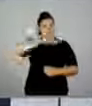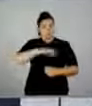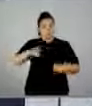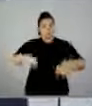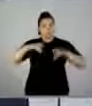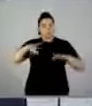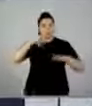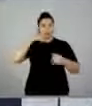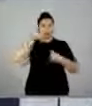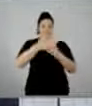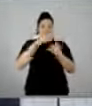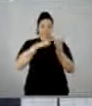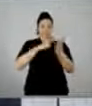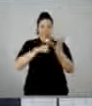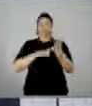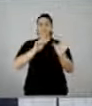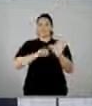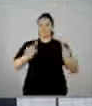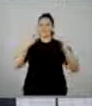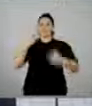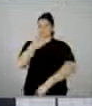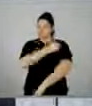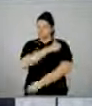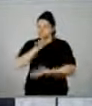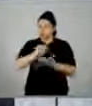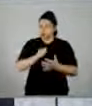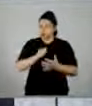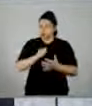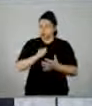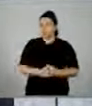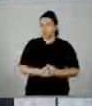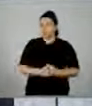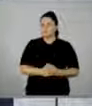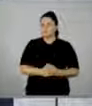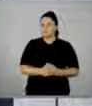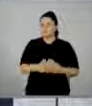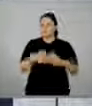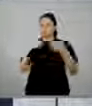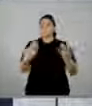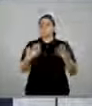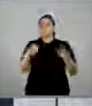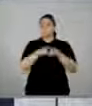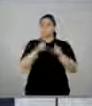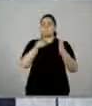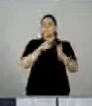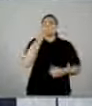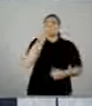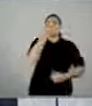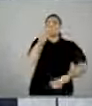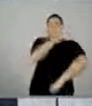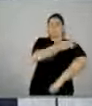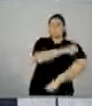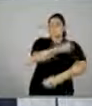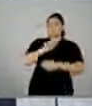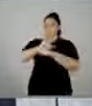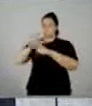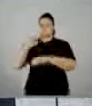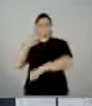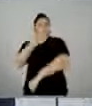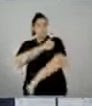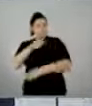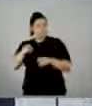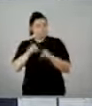July? And if I may, Professor Skerritt, how does that gap interact with people getting the flu vaccine? Do they have to wait till they've had both doses, or could they get it in